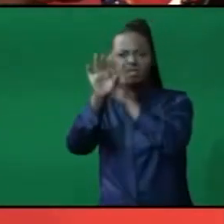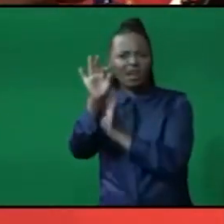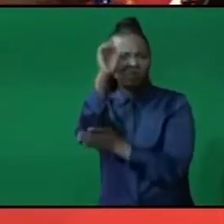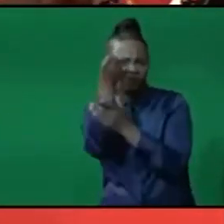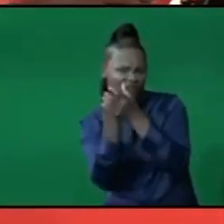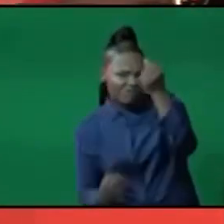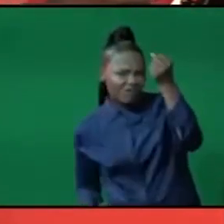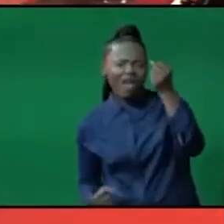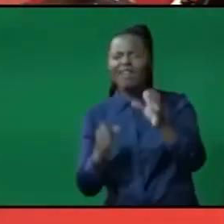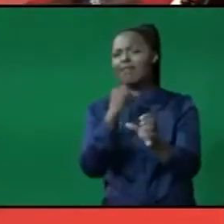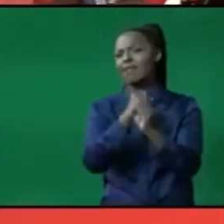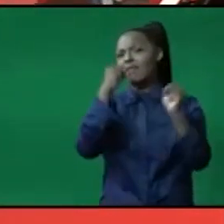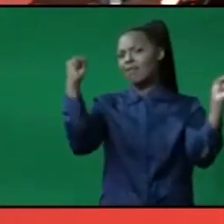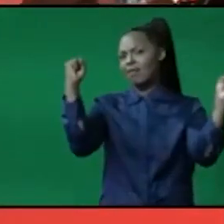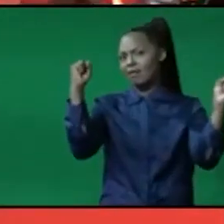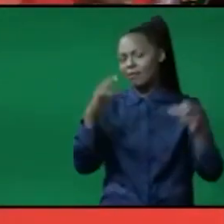walked out.